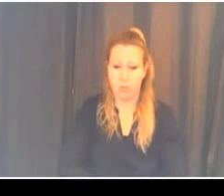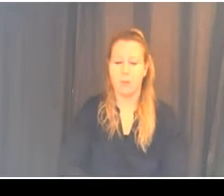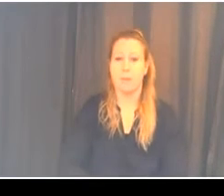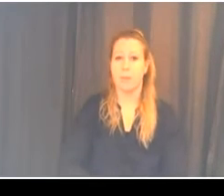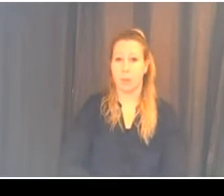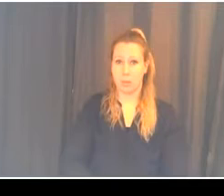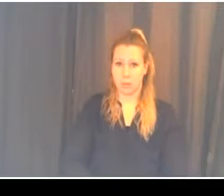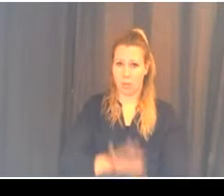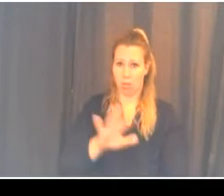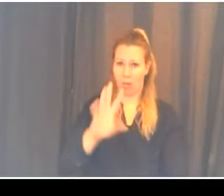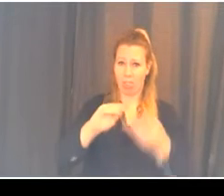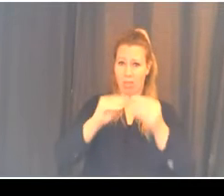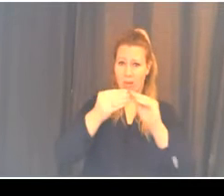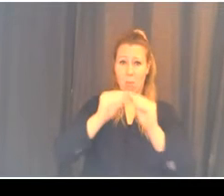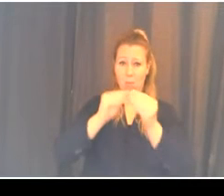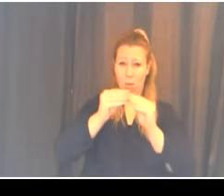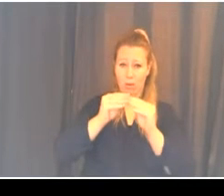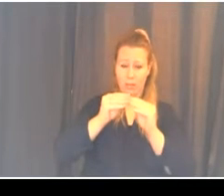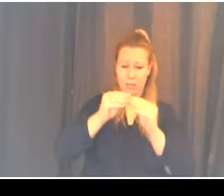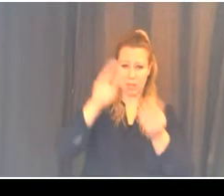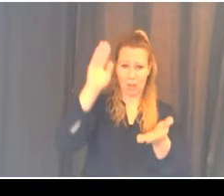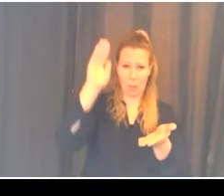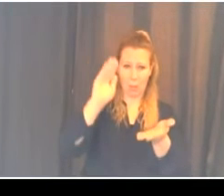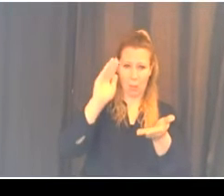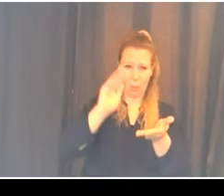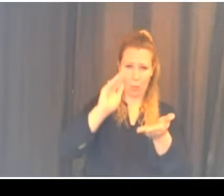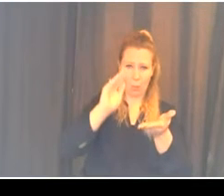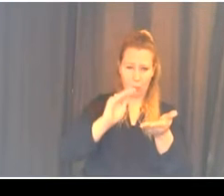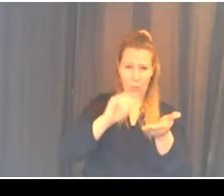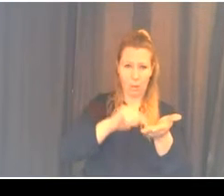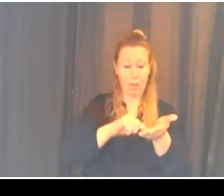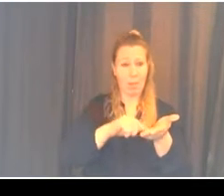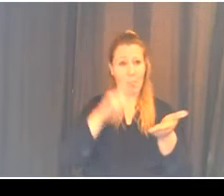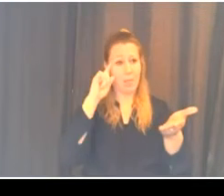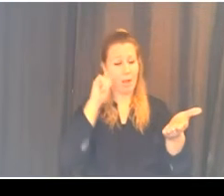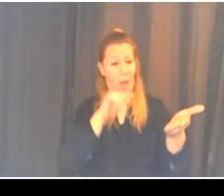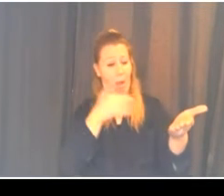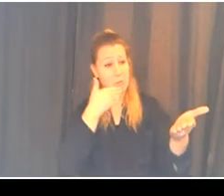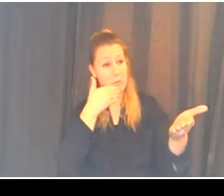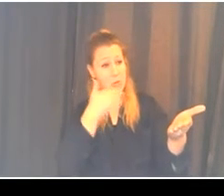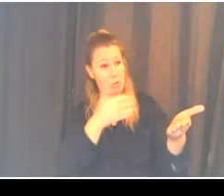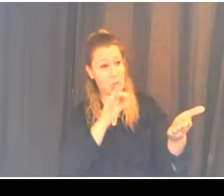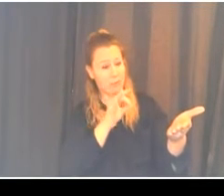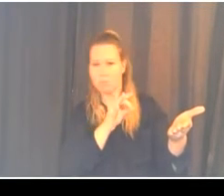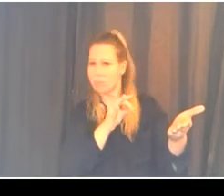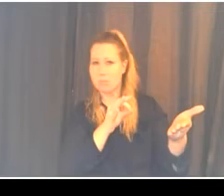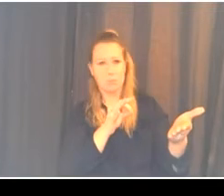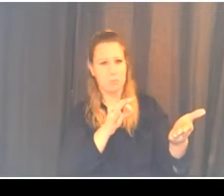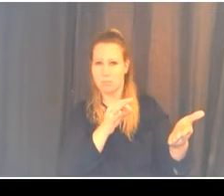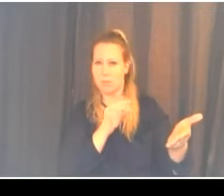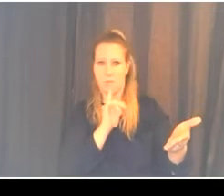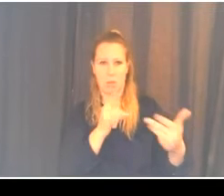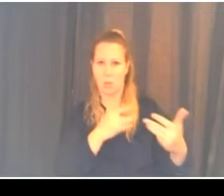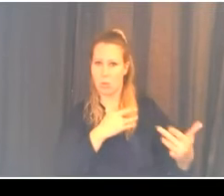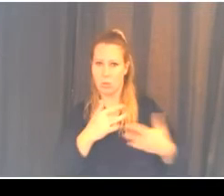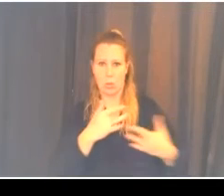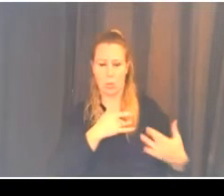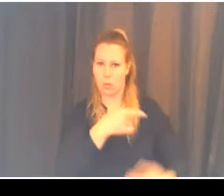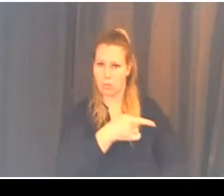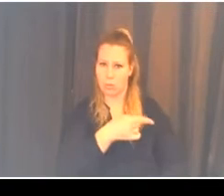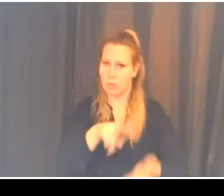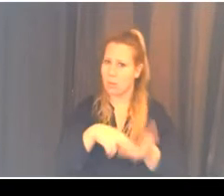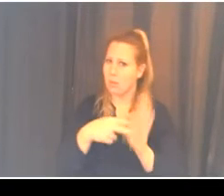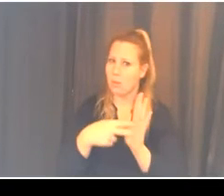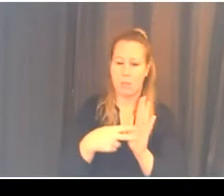providers like Sanctuary must be prepared including Assurance from the city that our funding will be kept whole we are